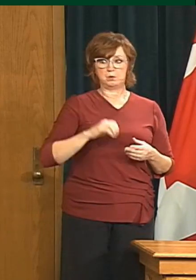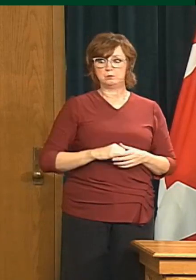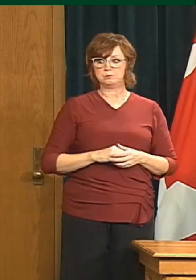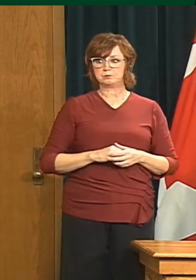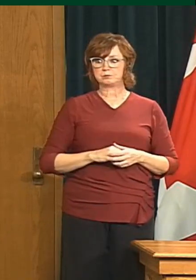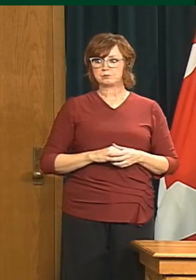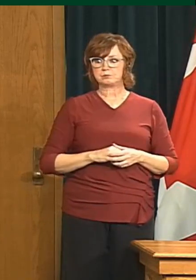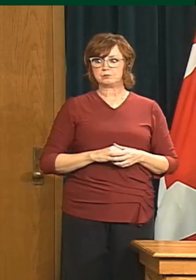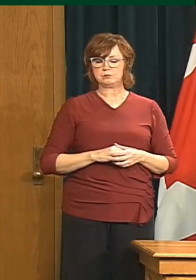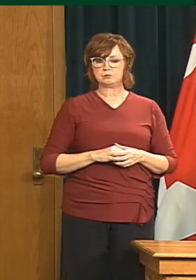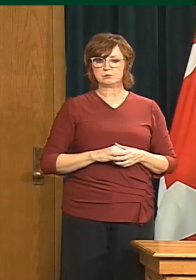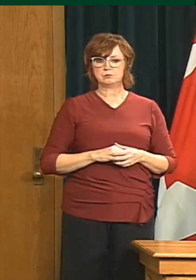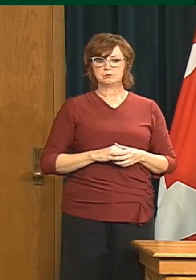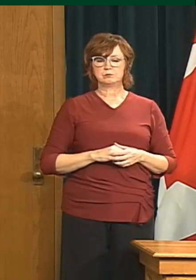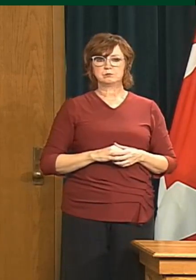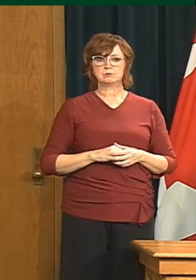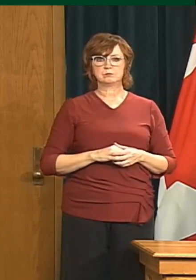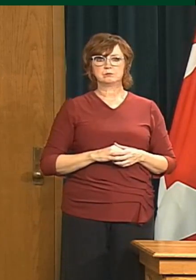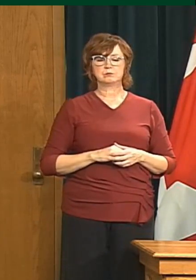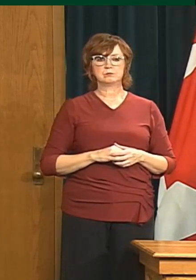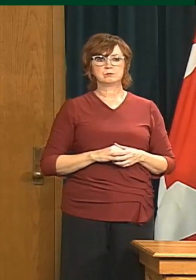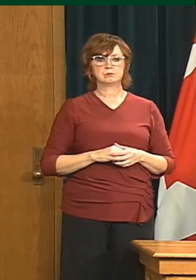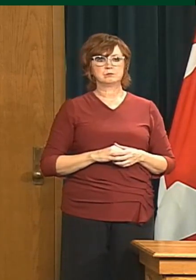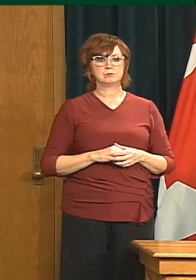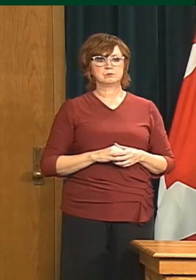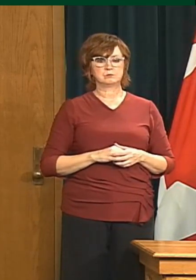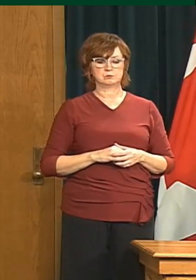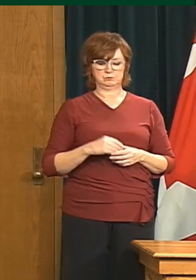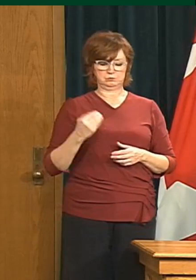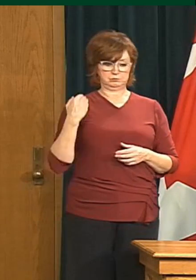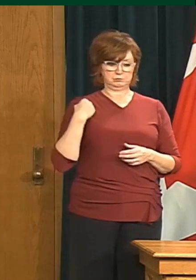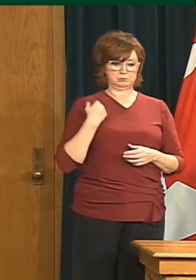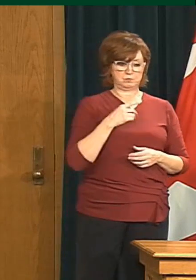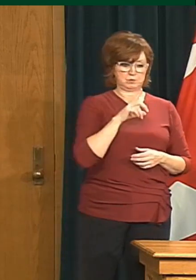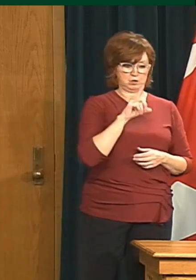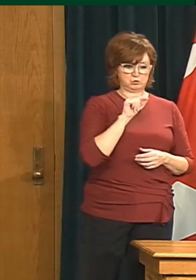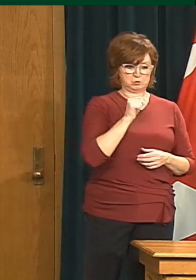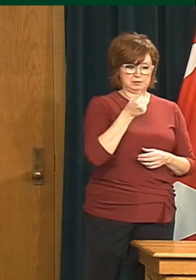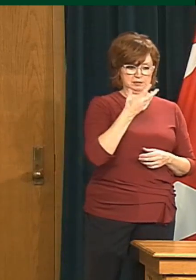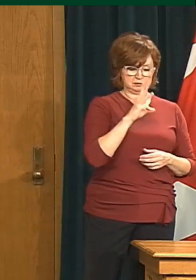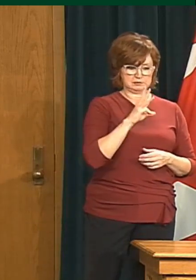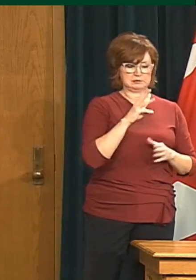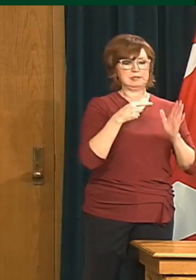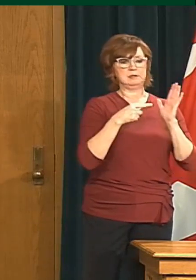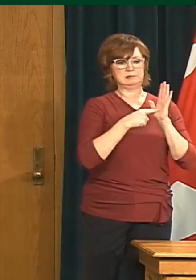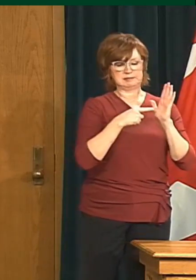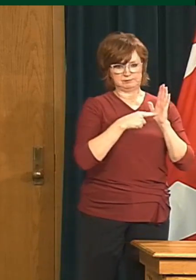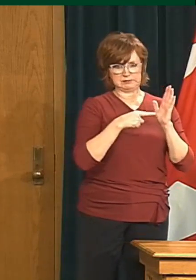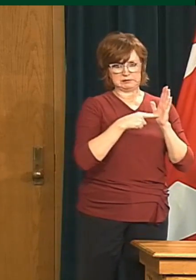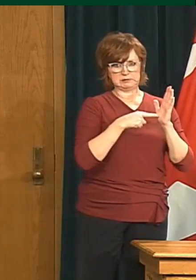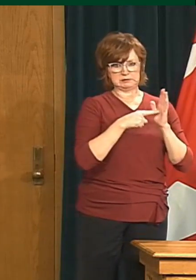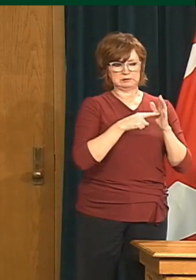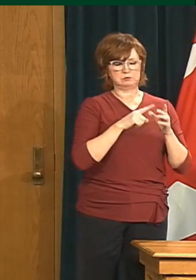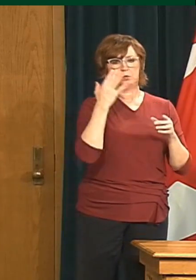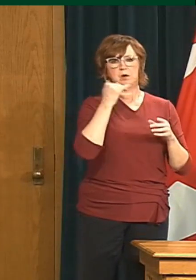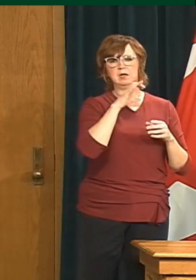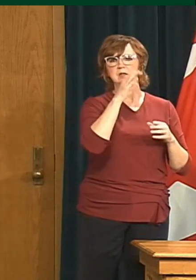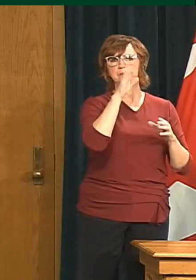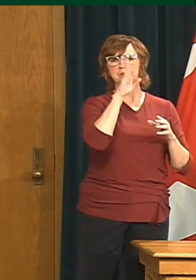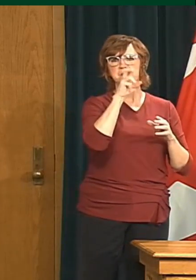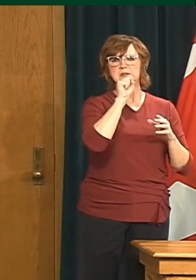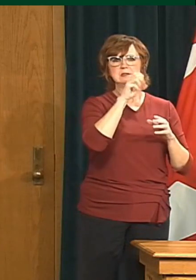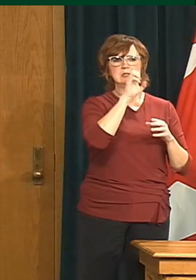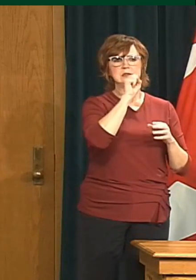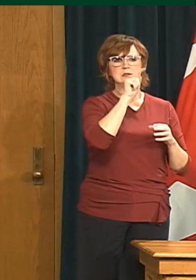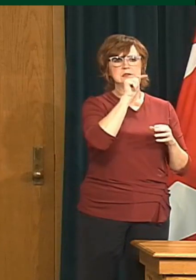when we first moved into deficit in 2016, you took big austerity measures, losing the SDC with more and then more PST, and